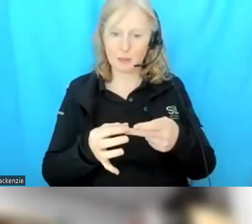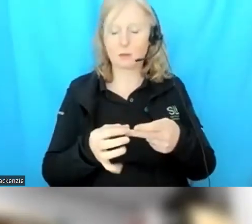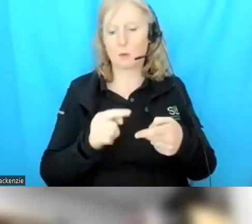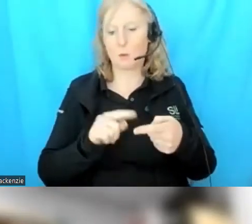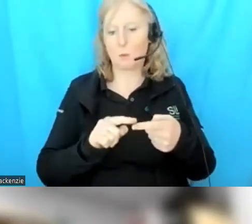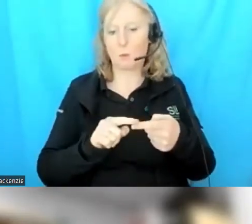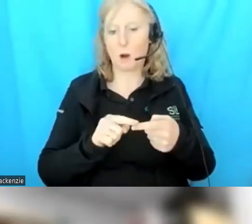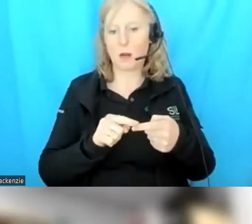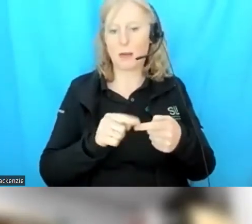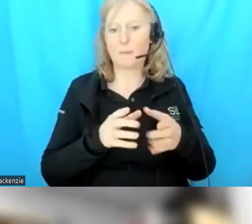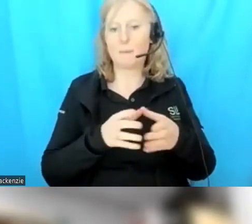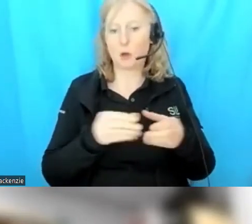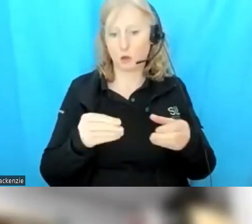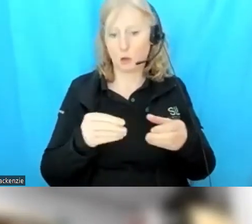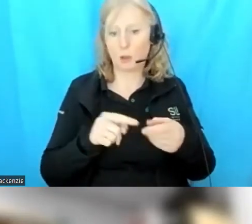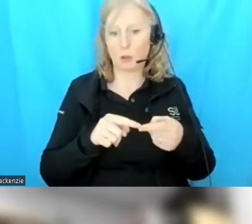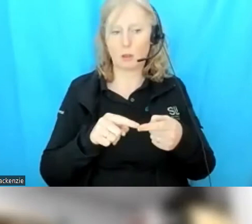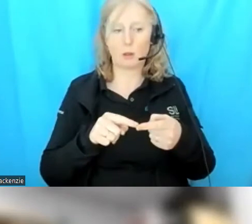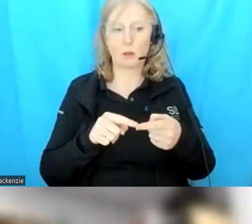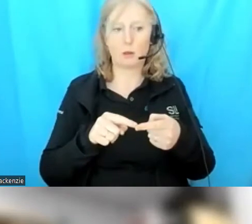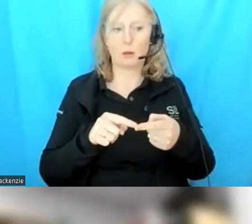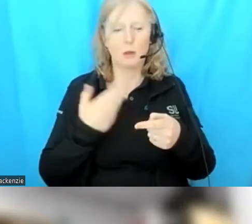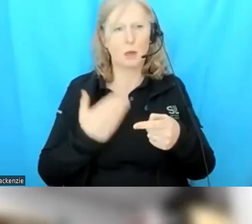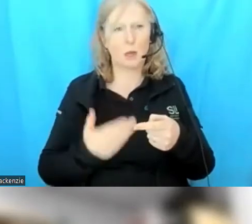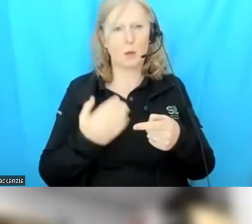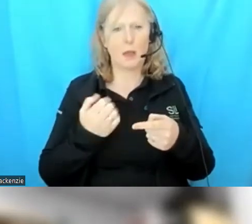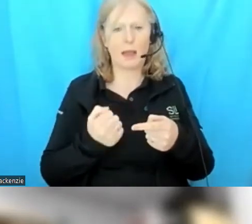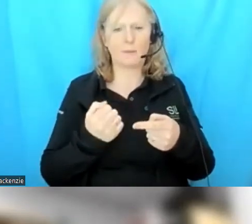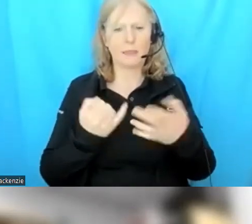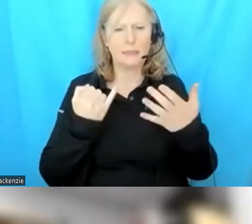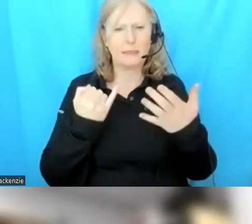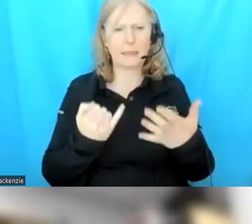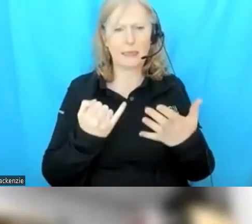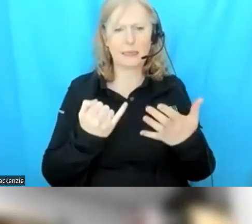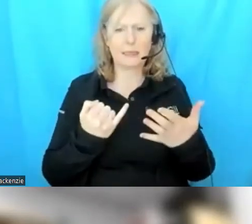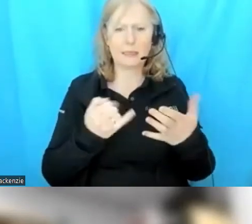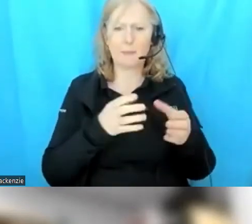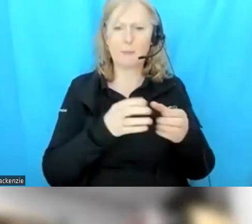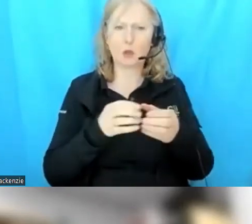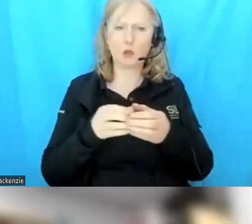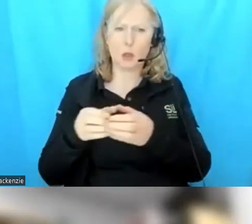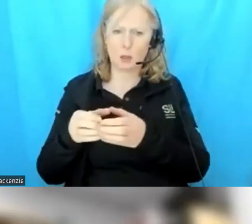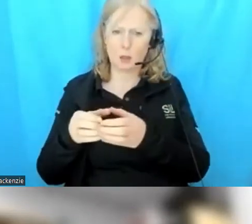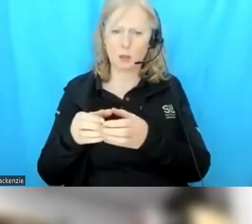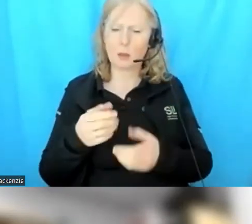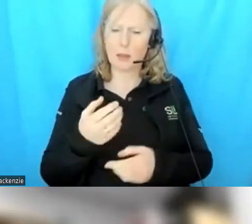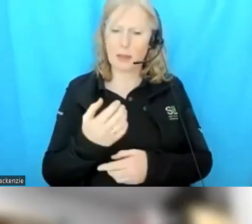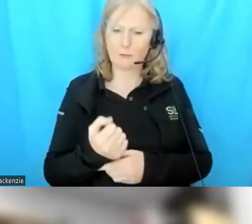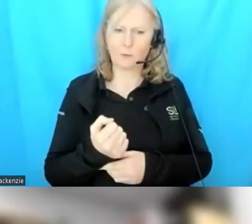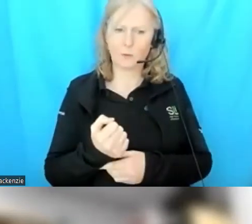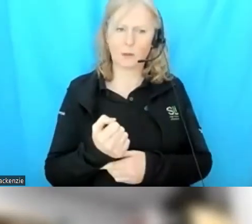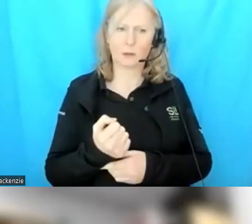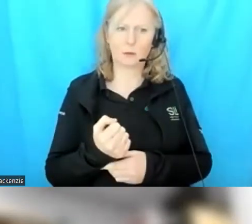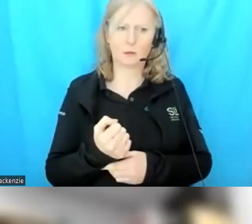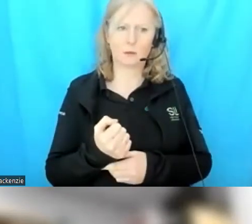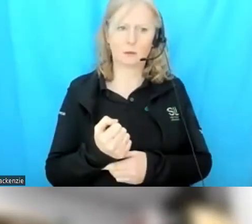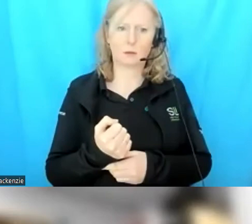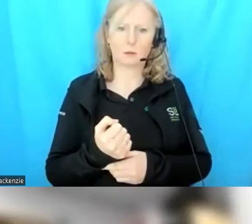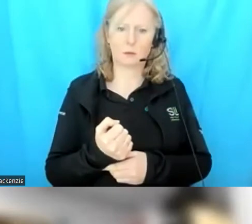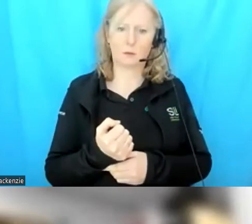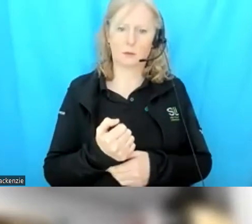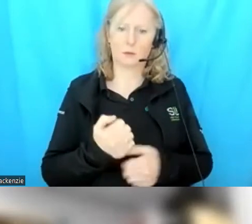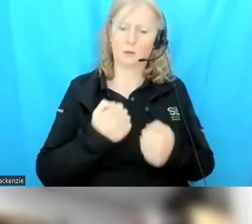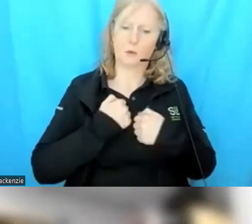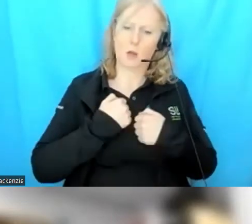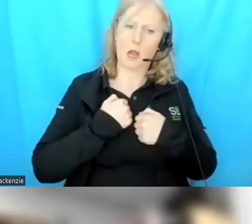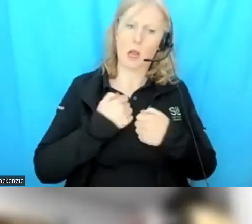it. I believe we're now up to 6 modules or something. But what I would say from a FirstBus perspective